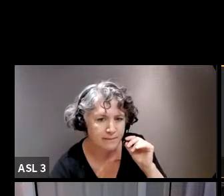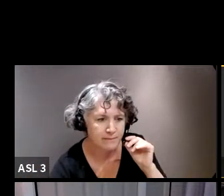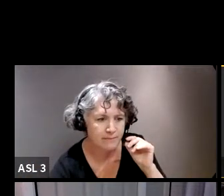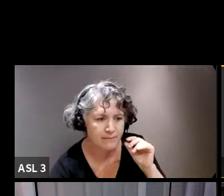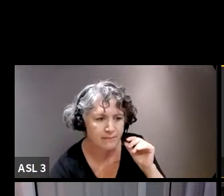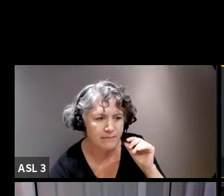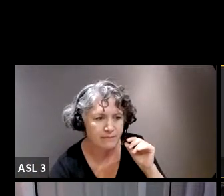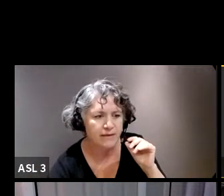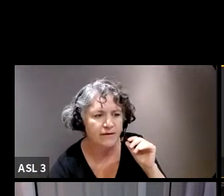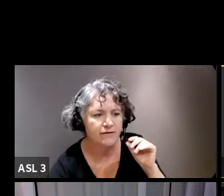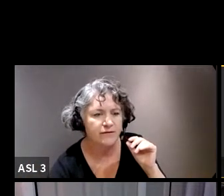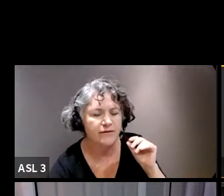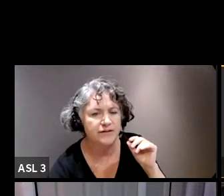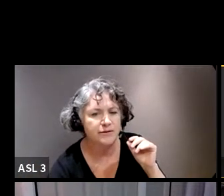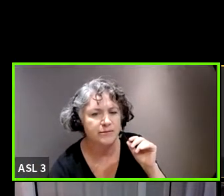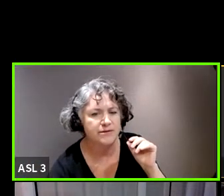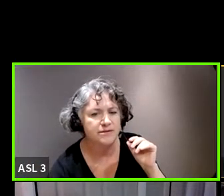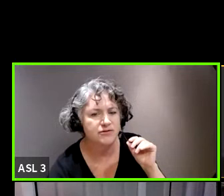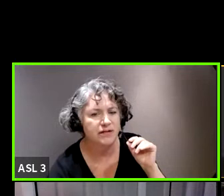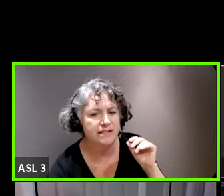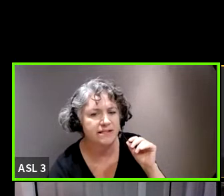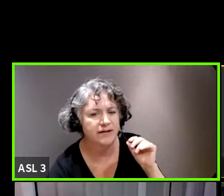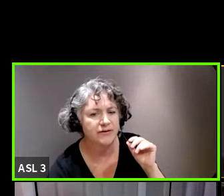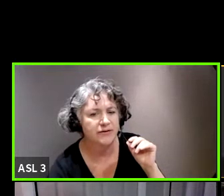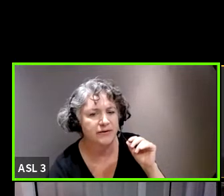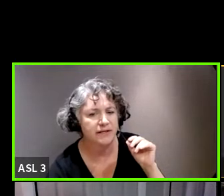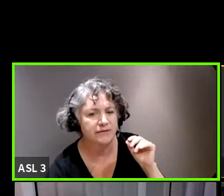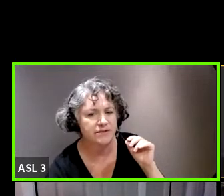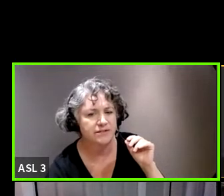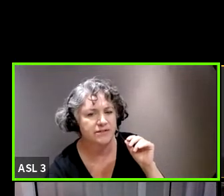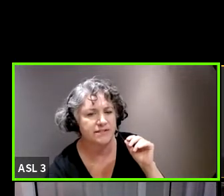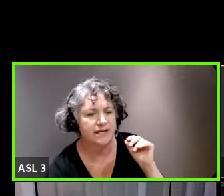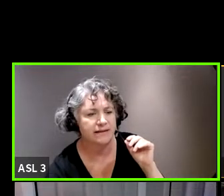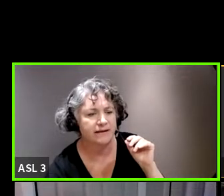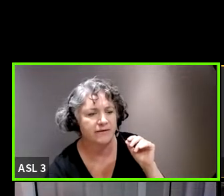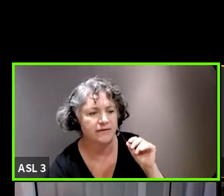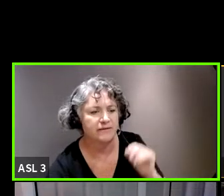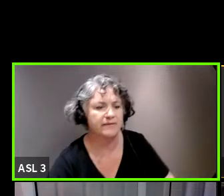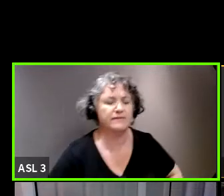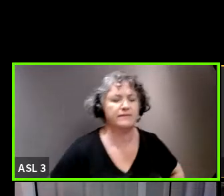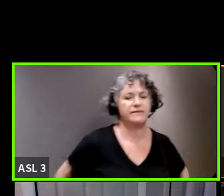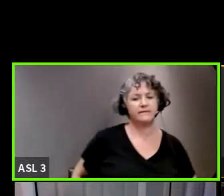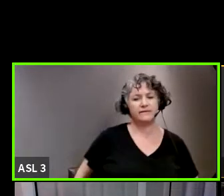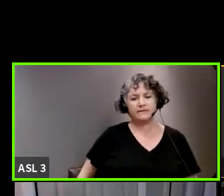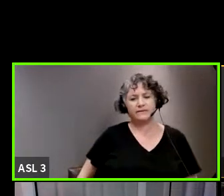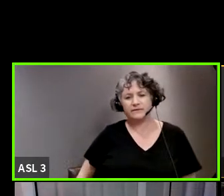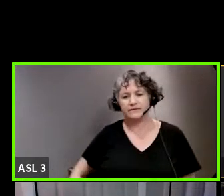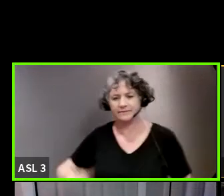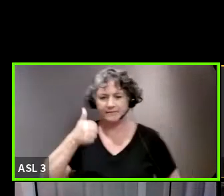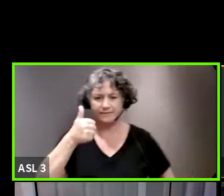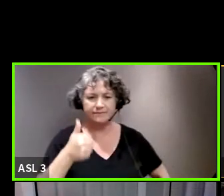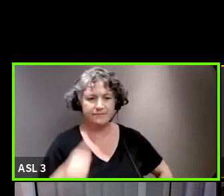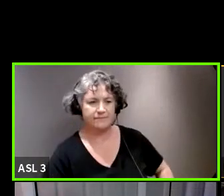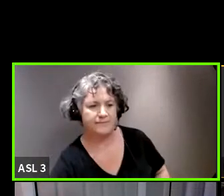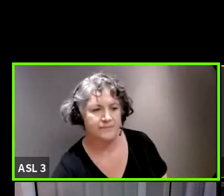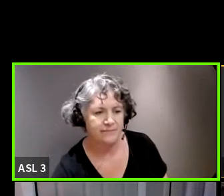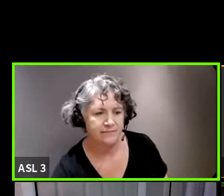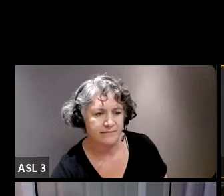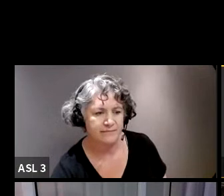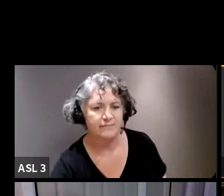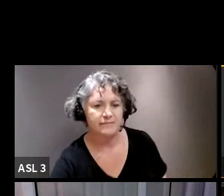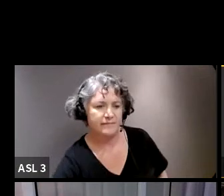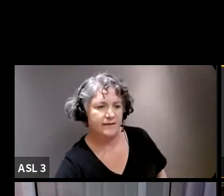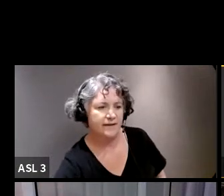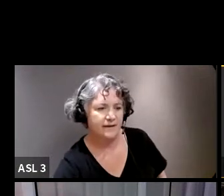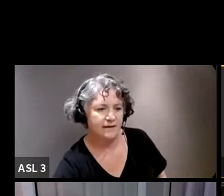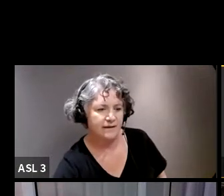for diametrically opposed the are struggling to hear you can you adjust your set thank you sure is this